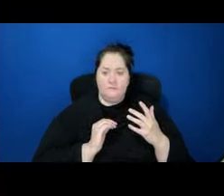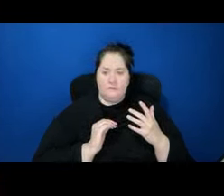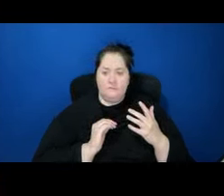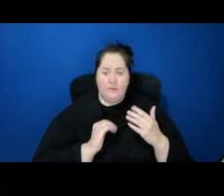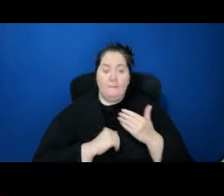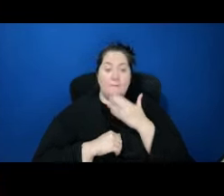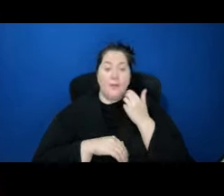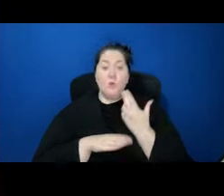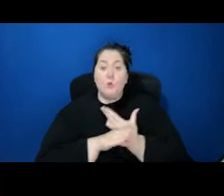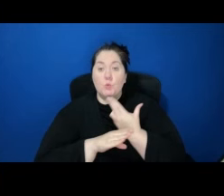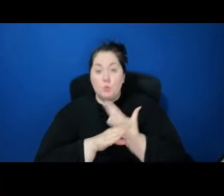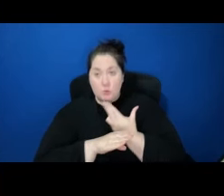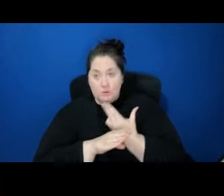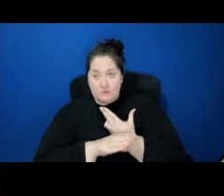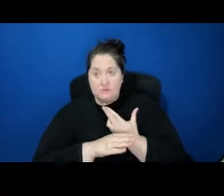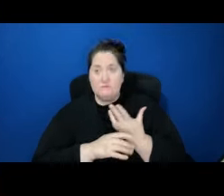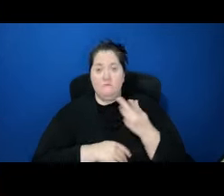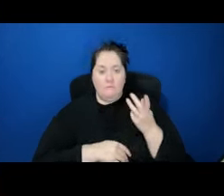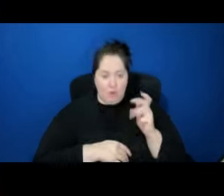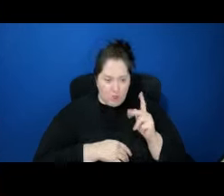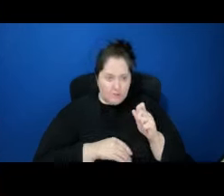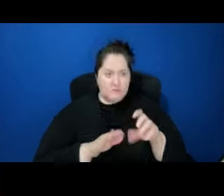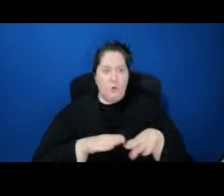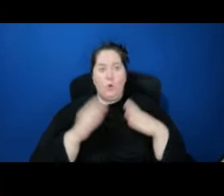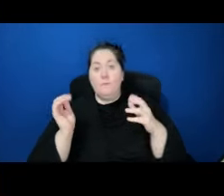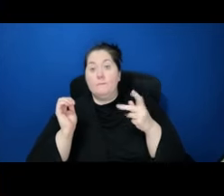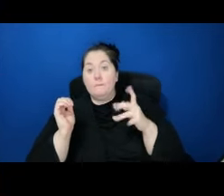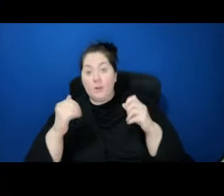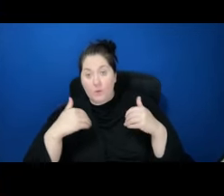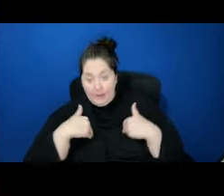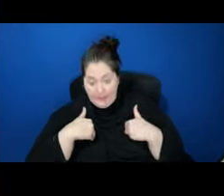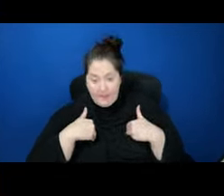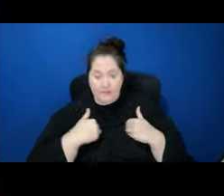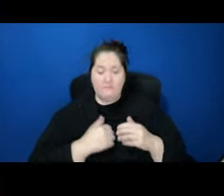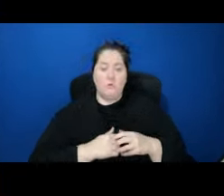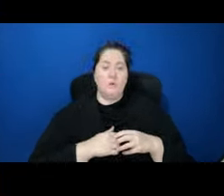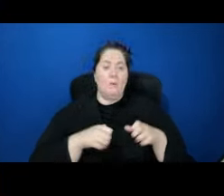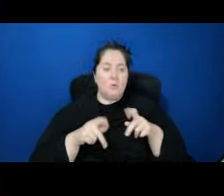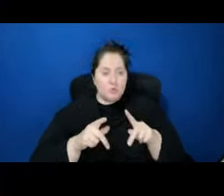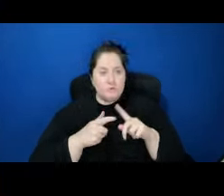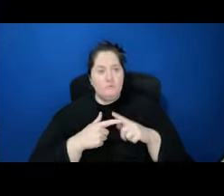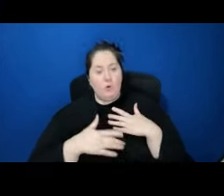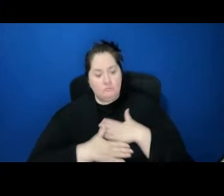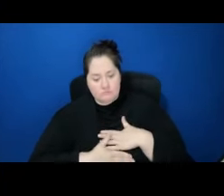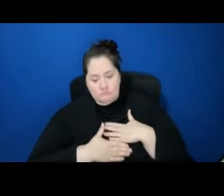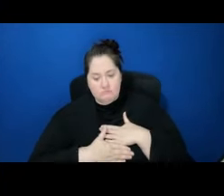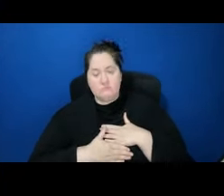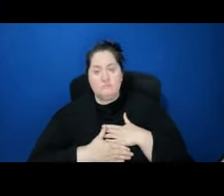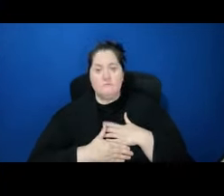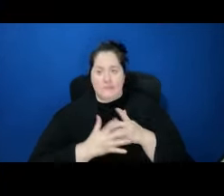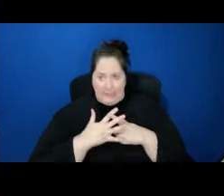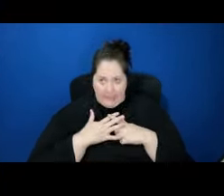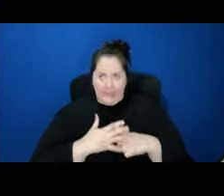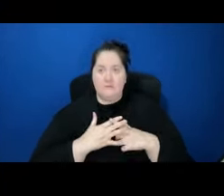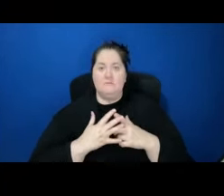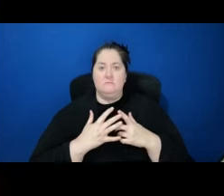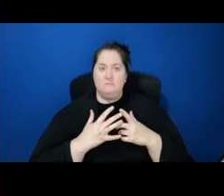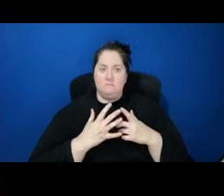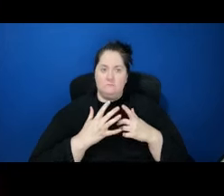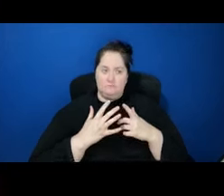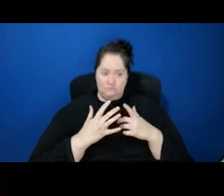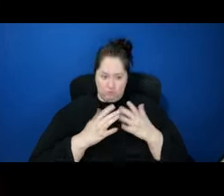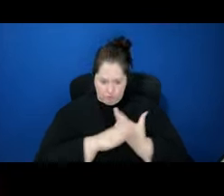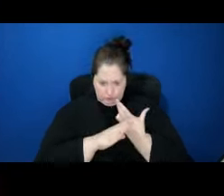better use of the parks and open spaces we have through opportunities for recreation, activating those spaces to be